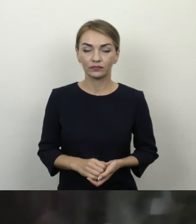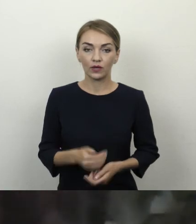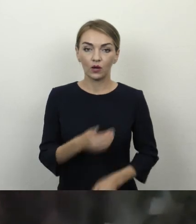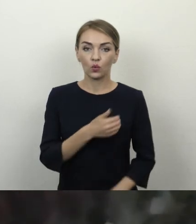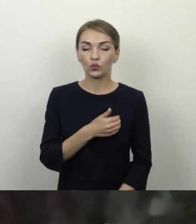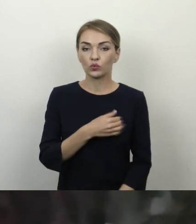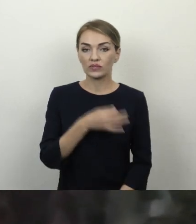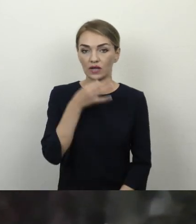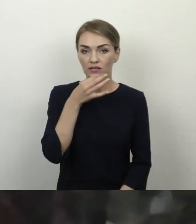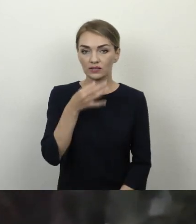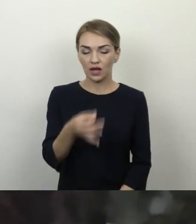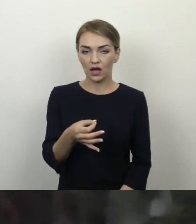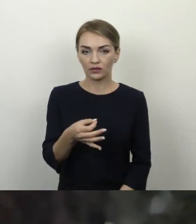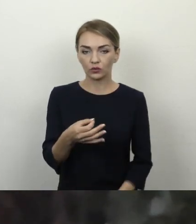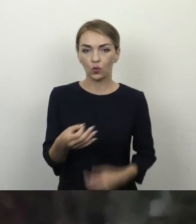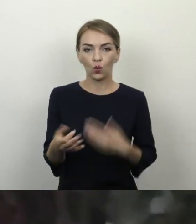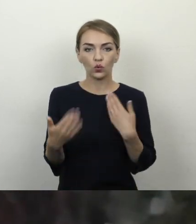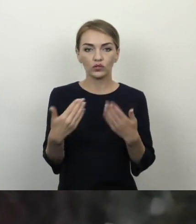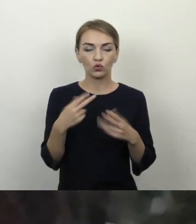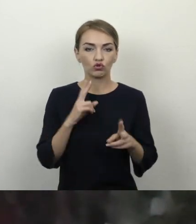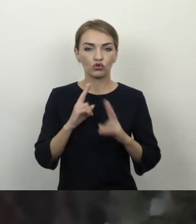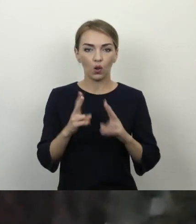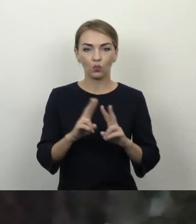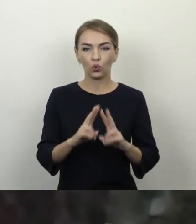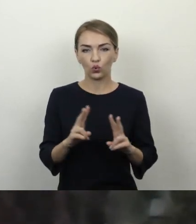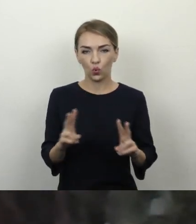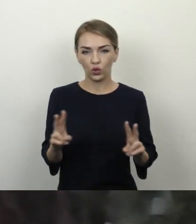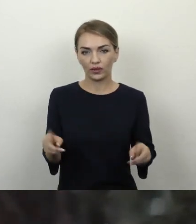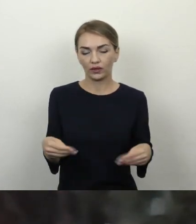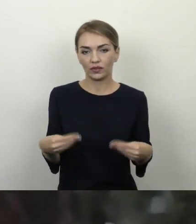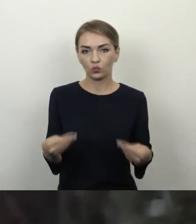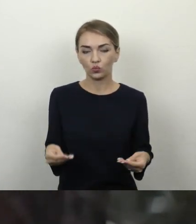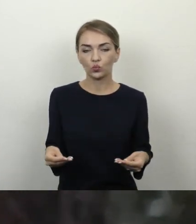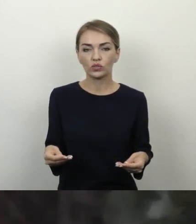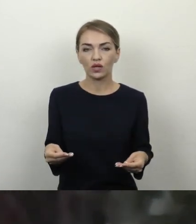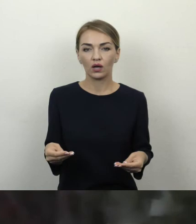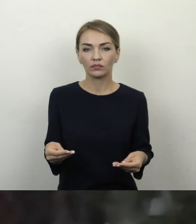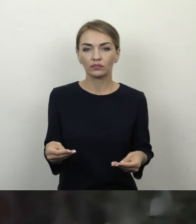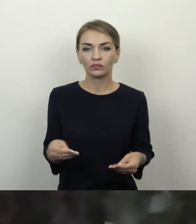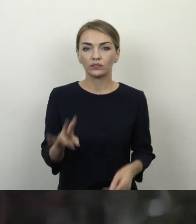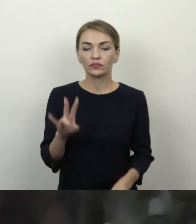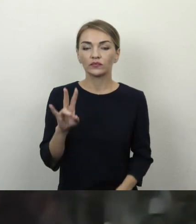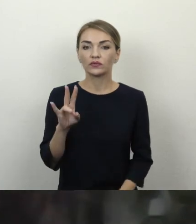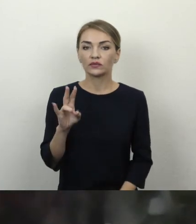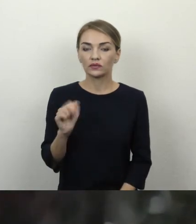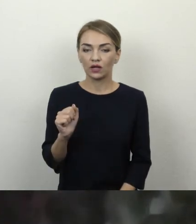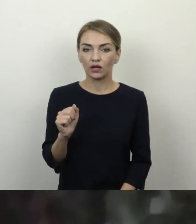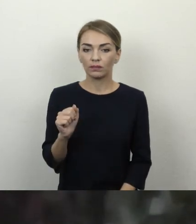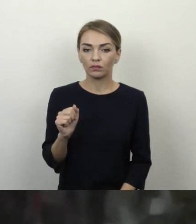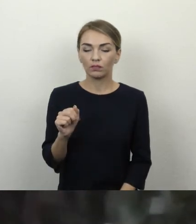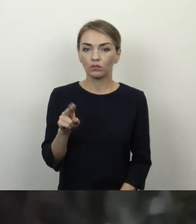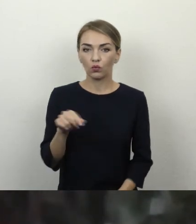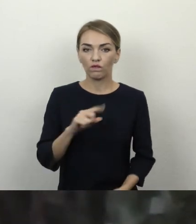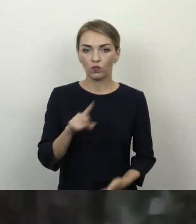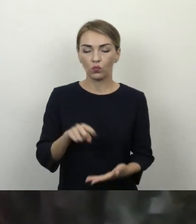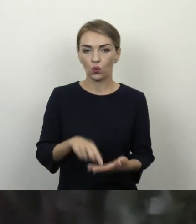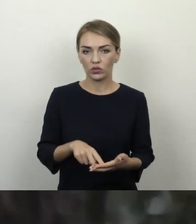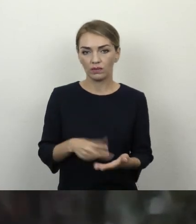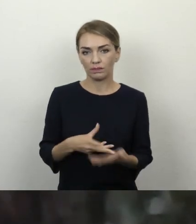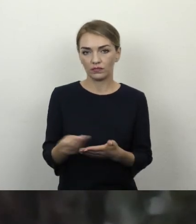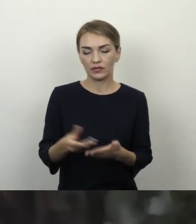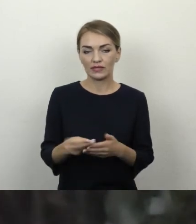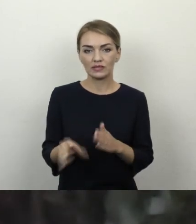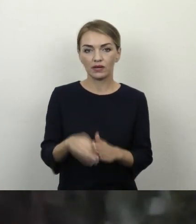here. A few words about the complaints that deal